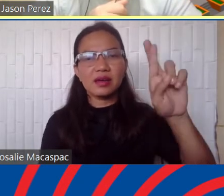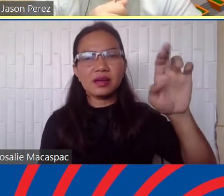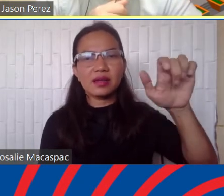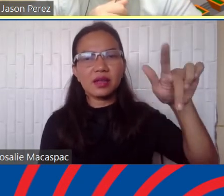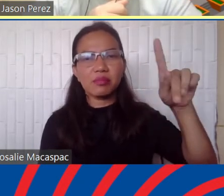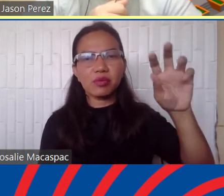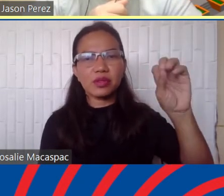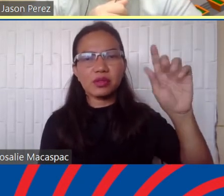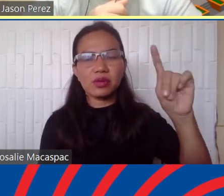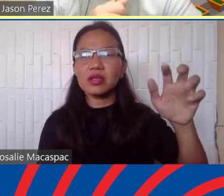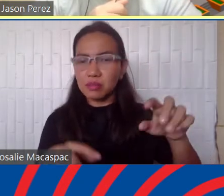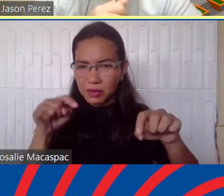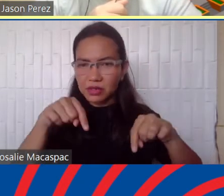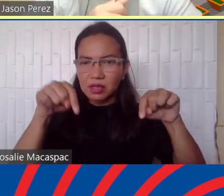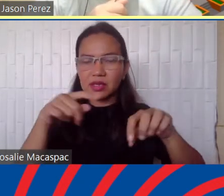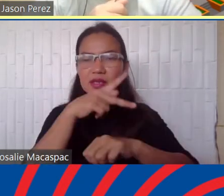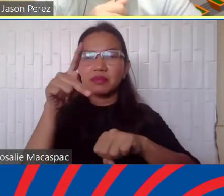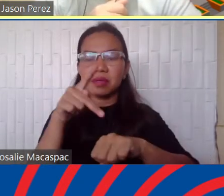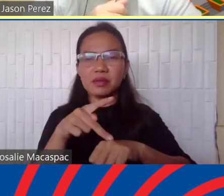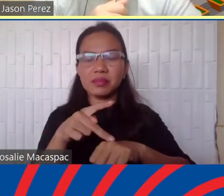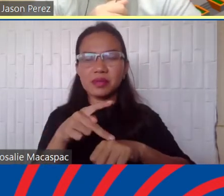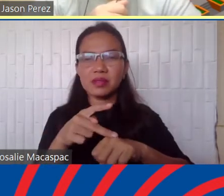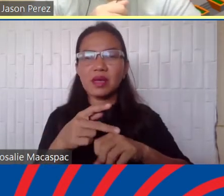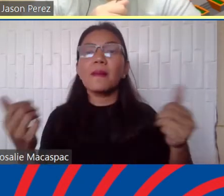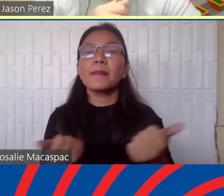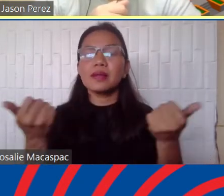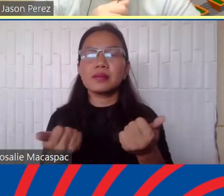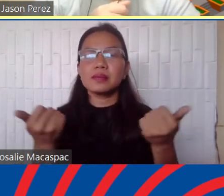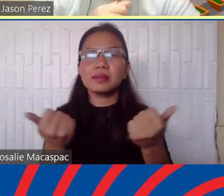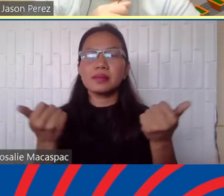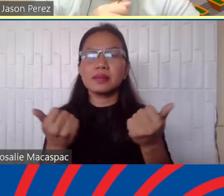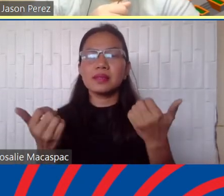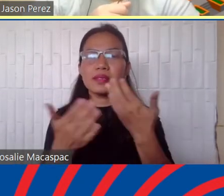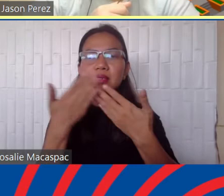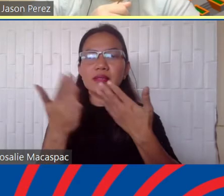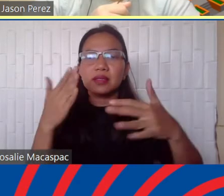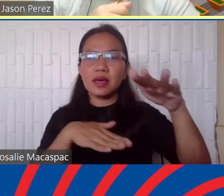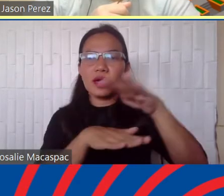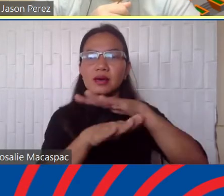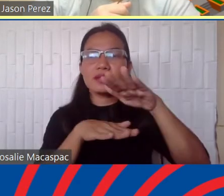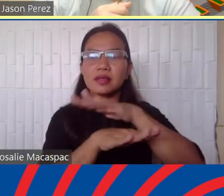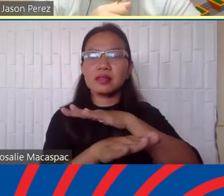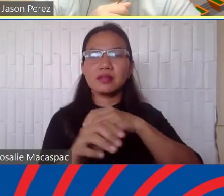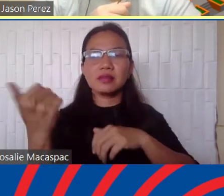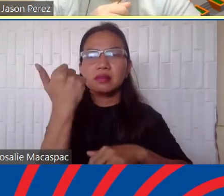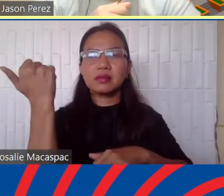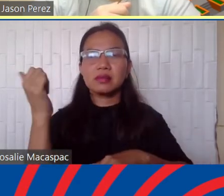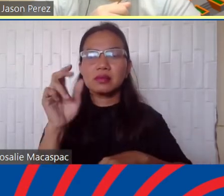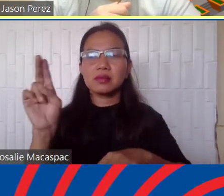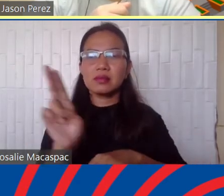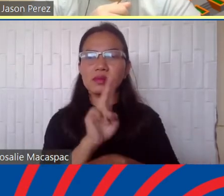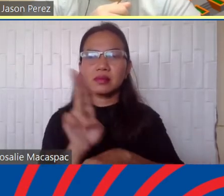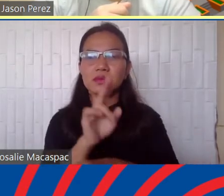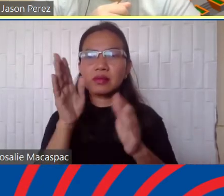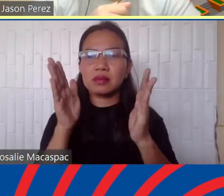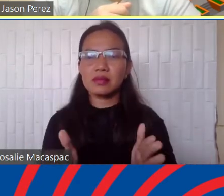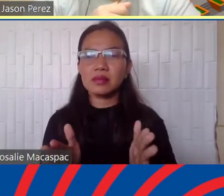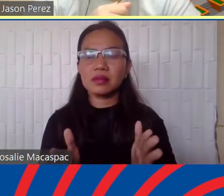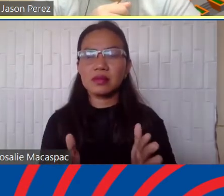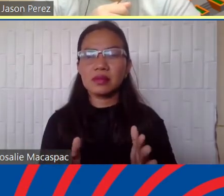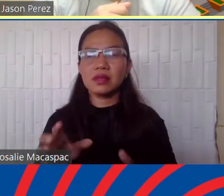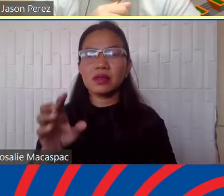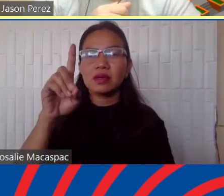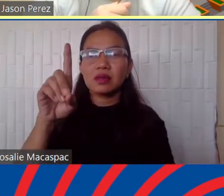in the Philippines that are readily accessible to other users where data sets are